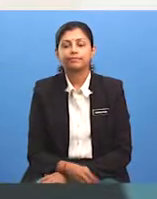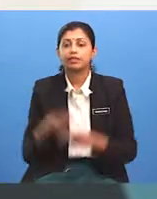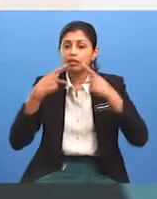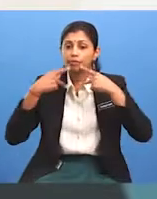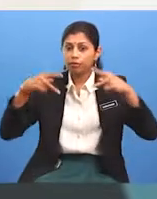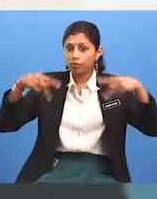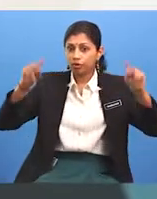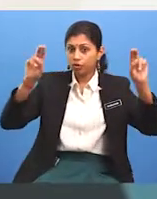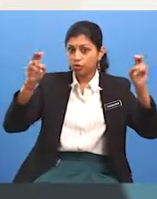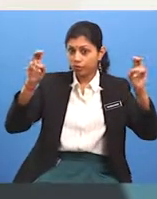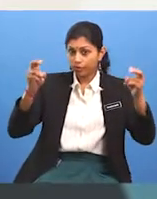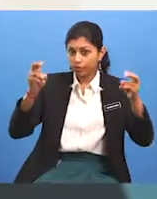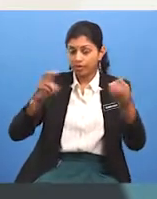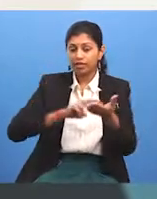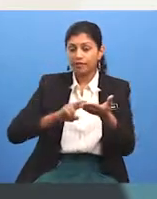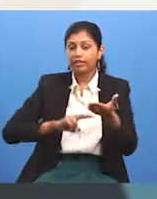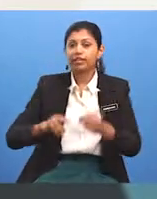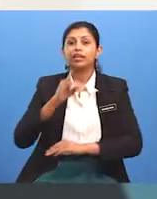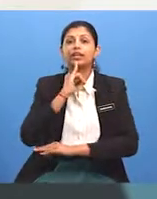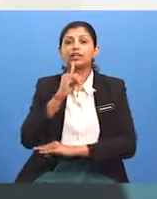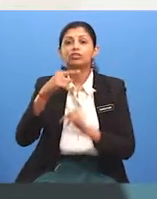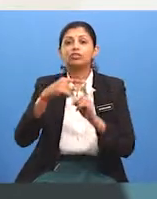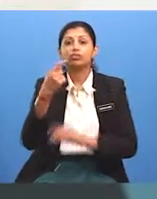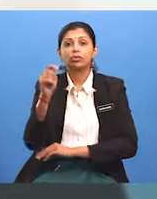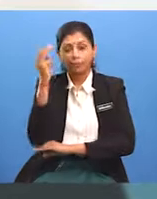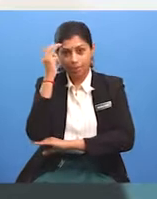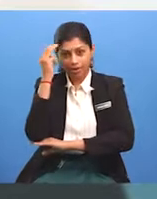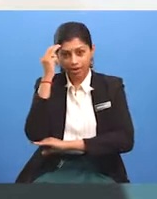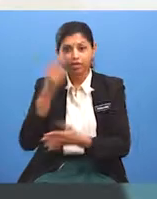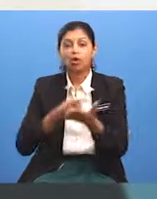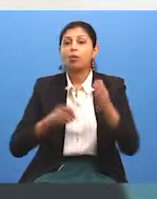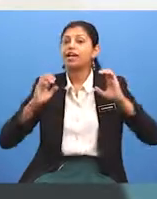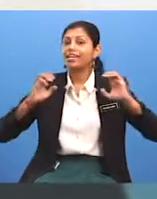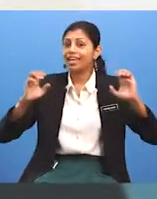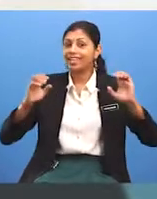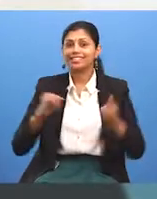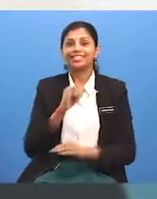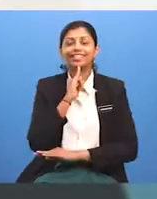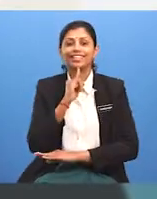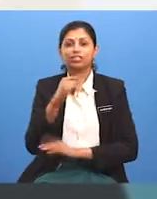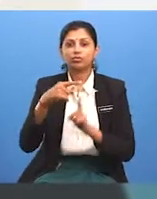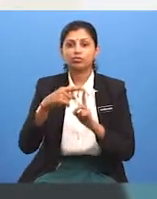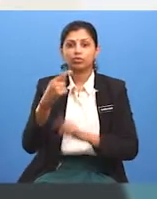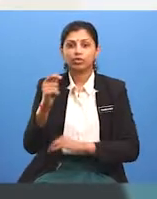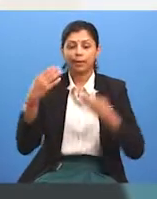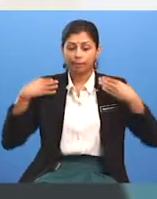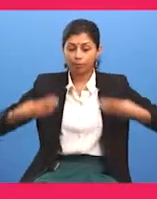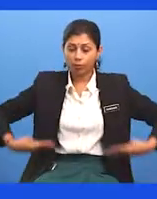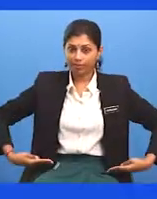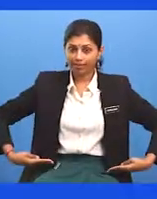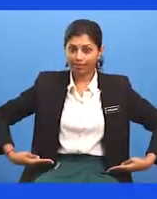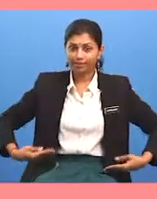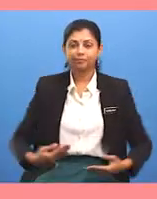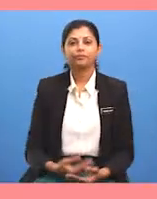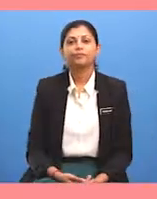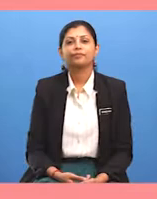says, "Reading is to the mind what exercise is to the body." Let's